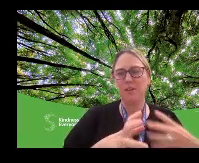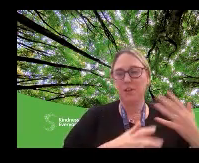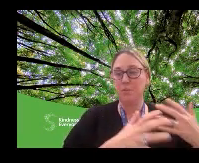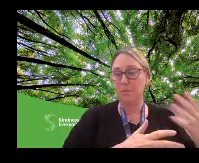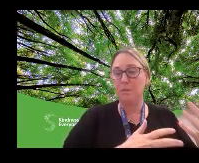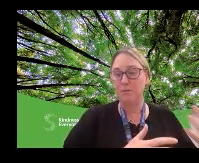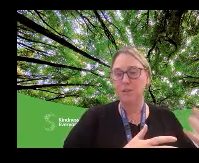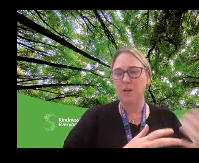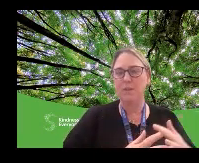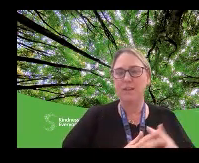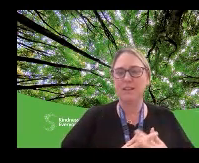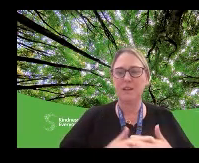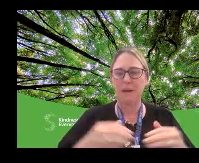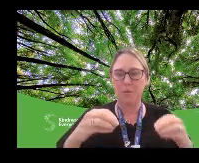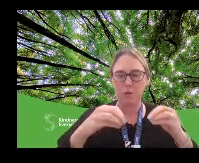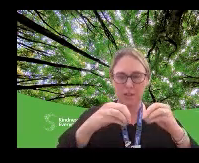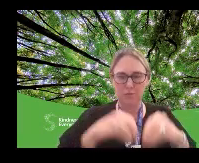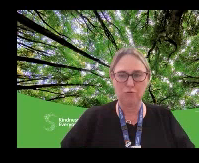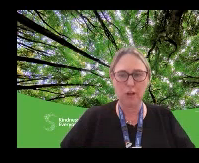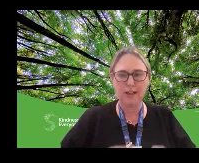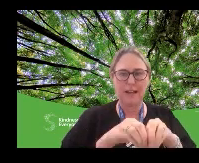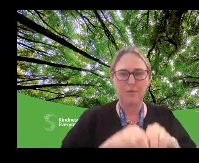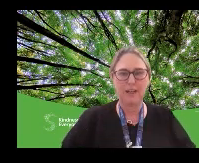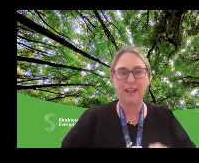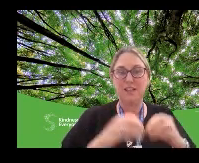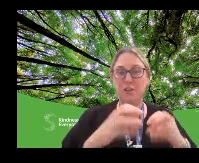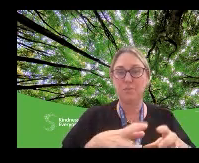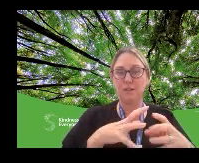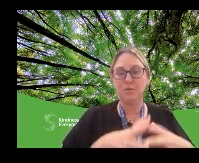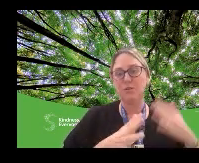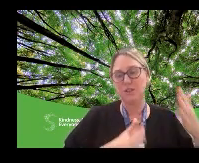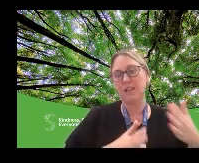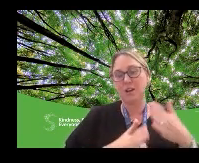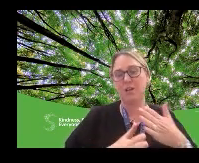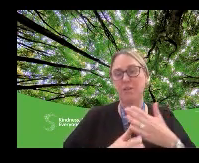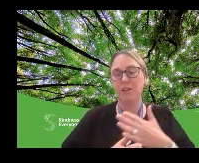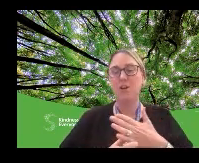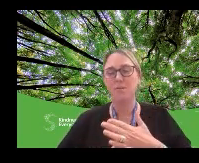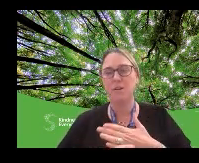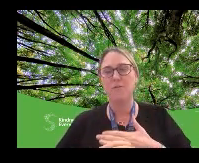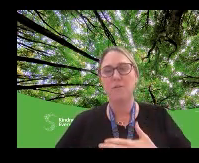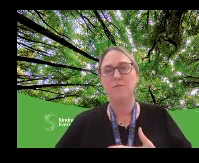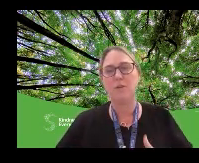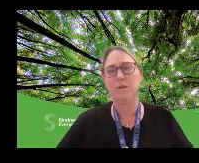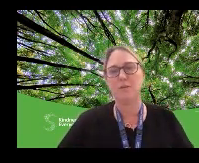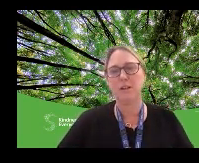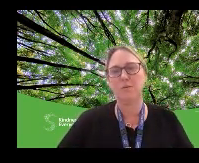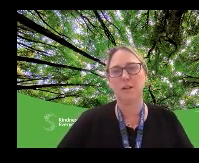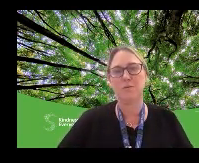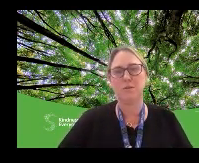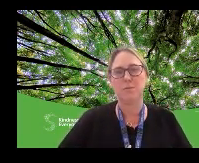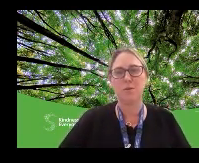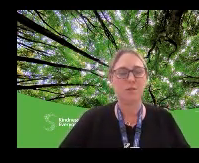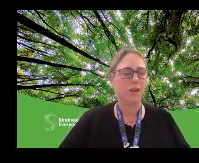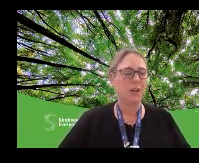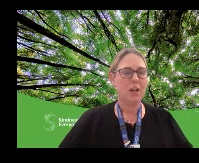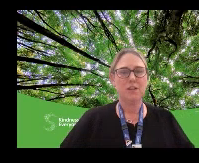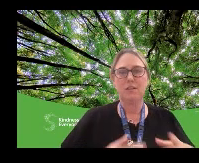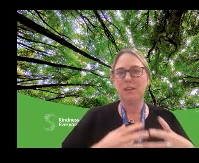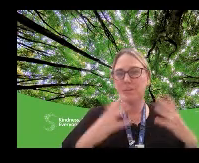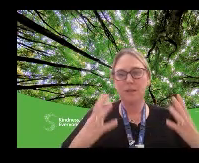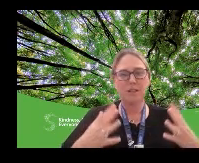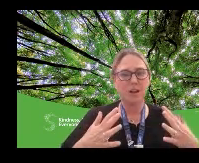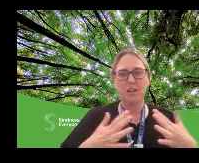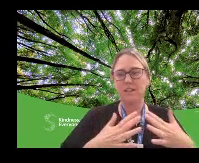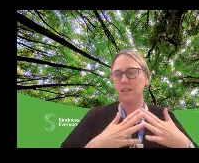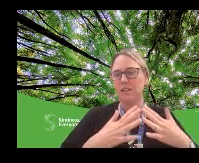that information can be built up. This isn't about what you see right now and here. This could be of what you've seen over the time that you've been following a graduated response.